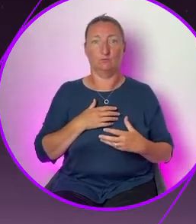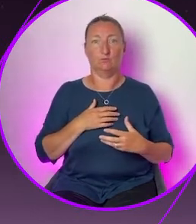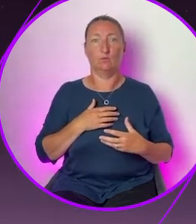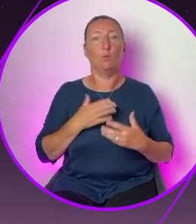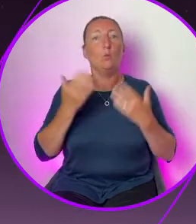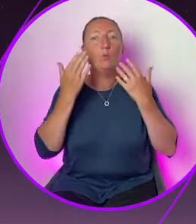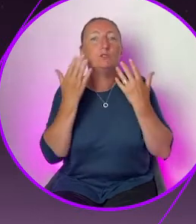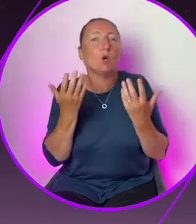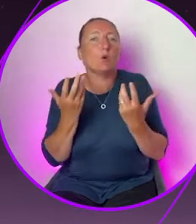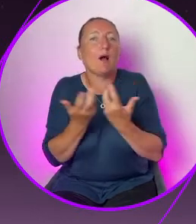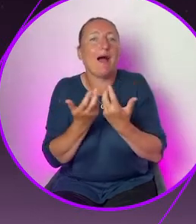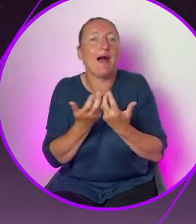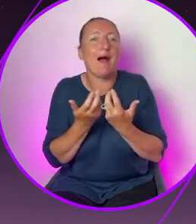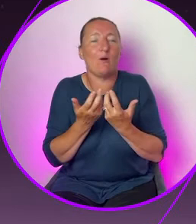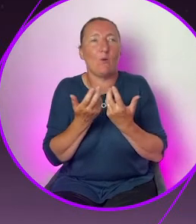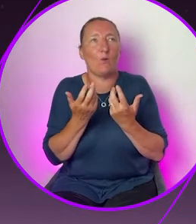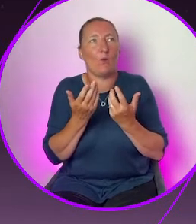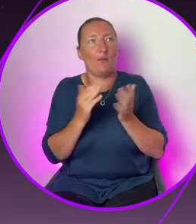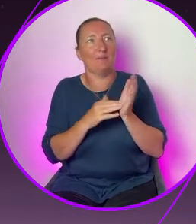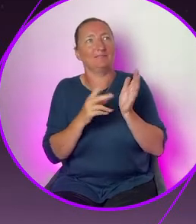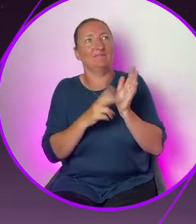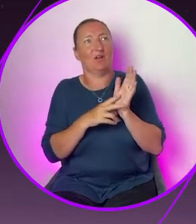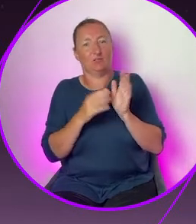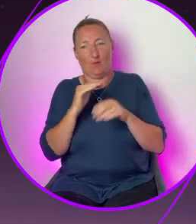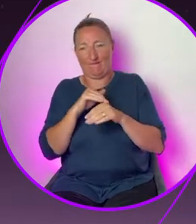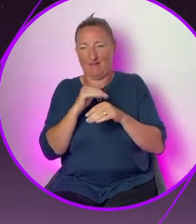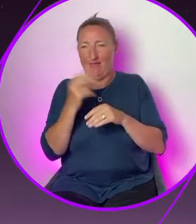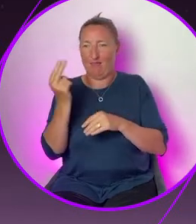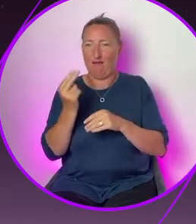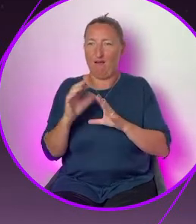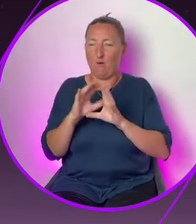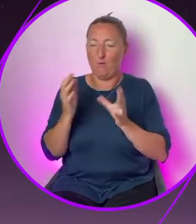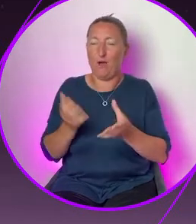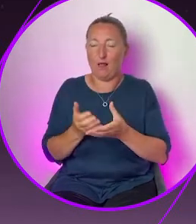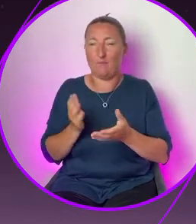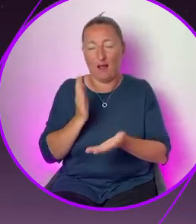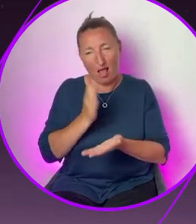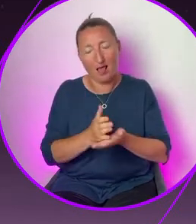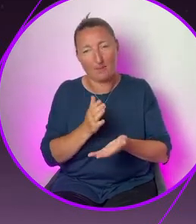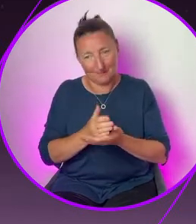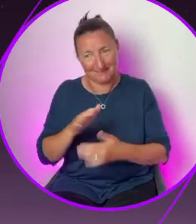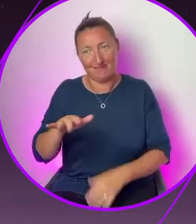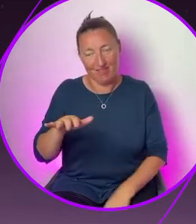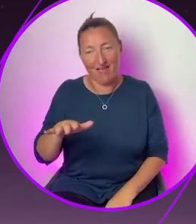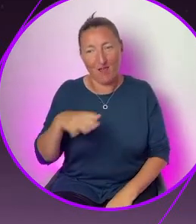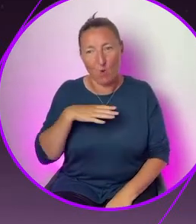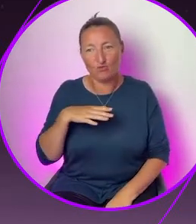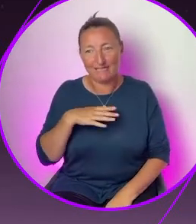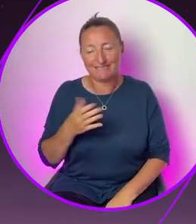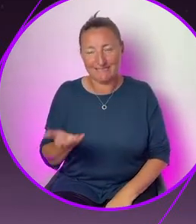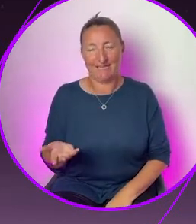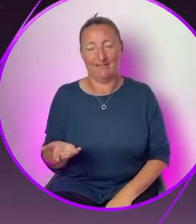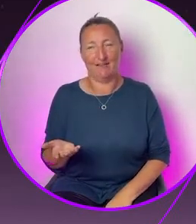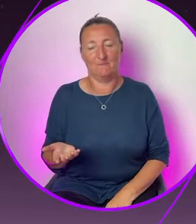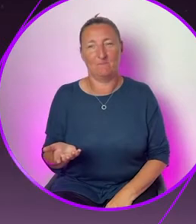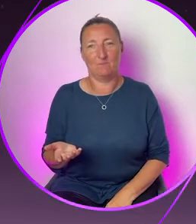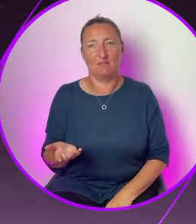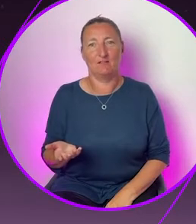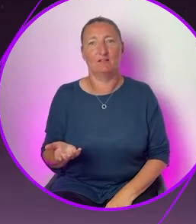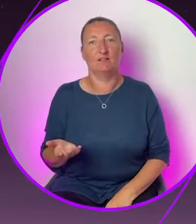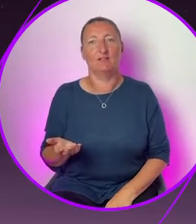just don't necessarily know what yet. But what we're advocating for is like organizations to focus on really on their